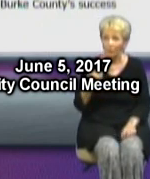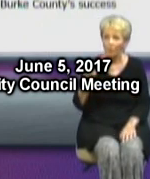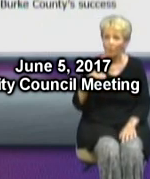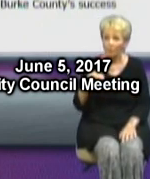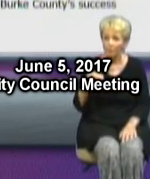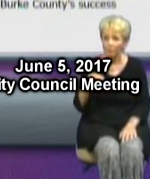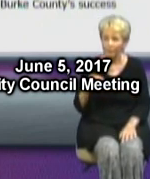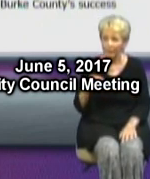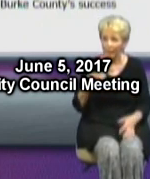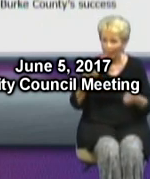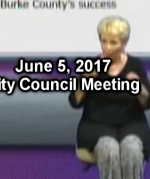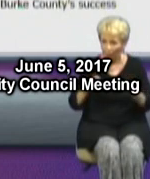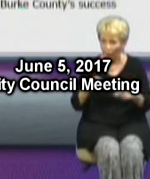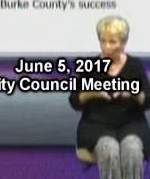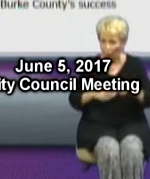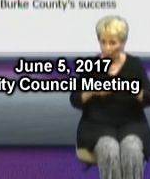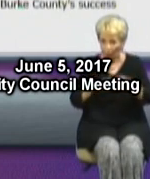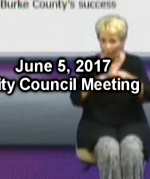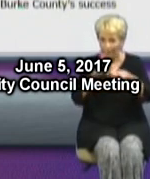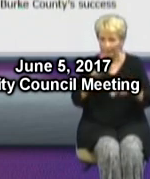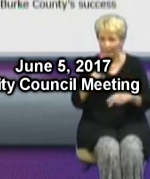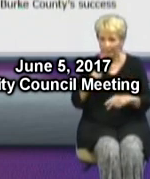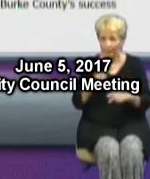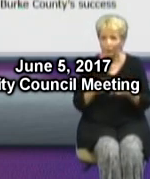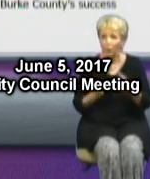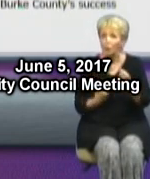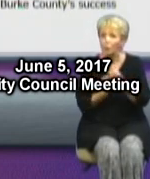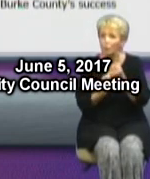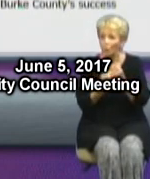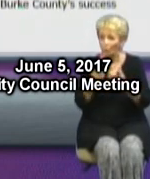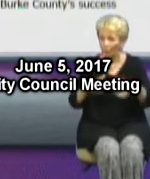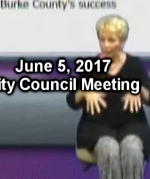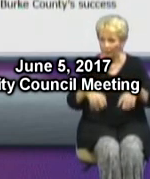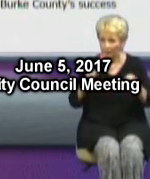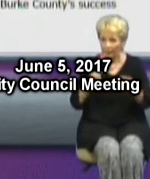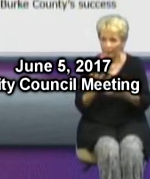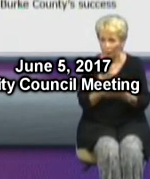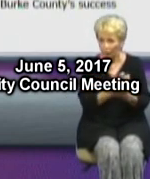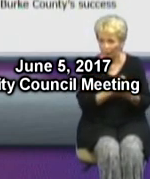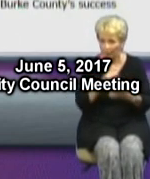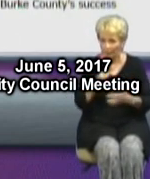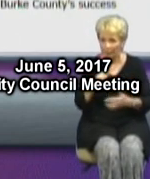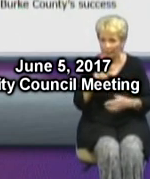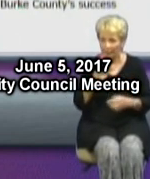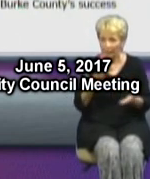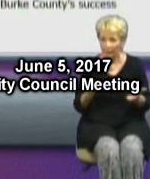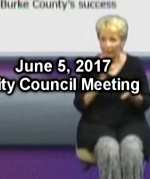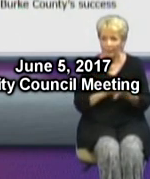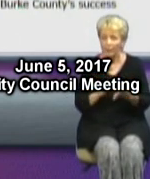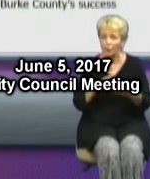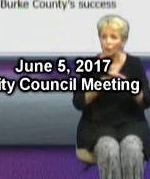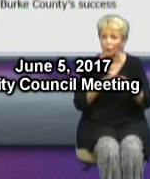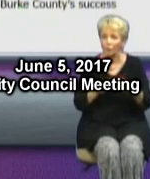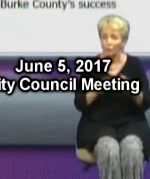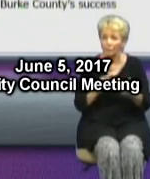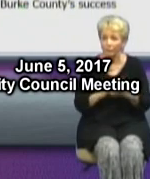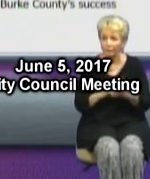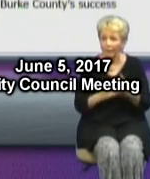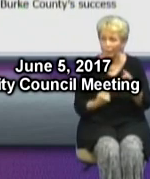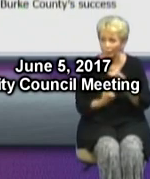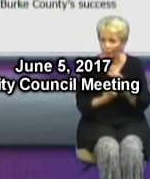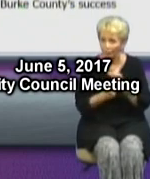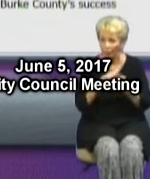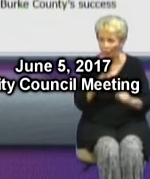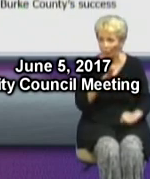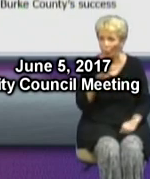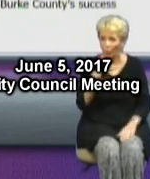Morganton's efforts to increase sales tax and to support what it takes to generate sales tax in this community supports Burke